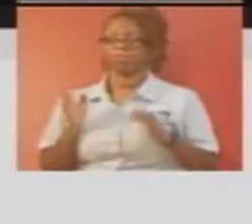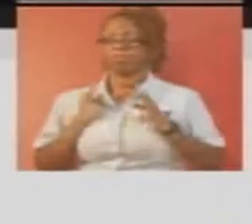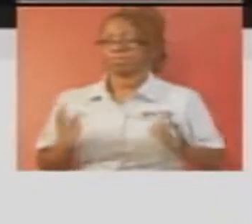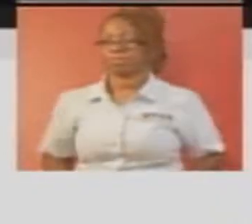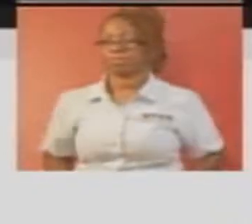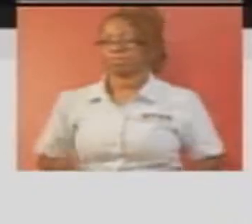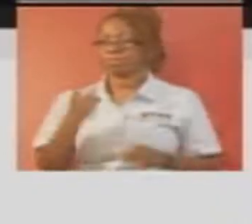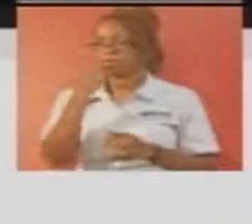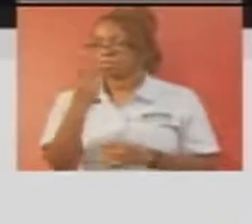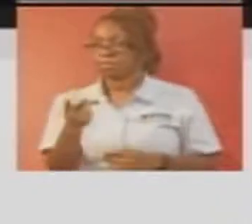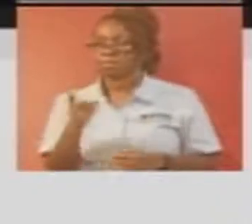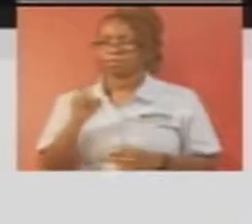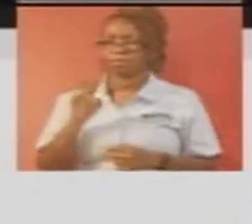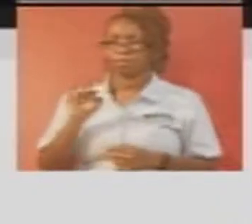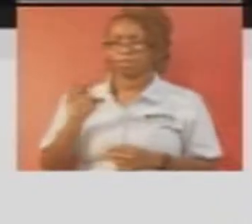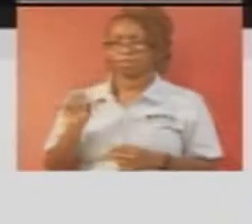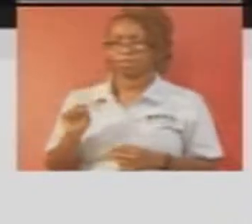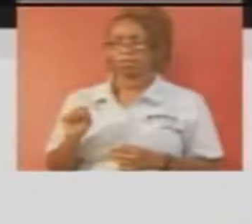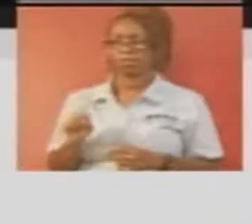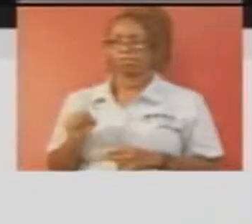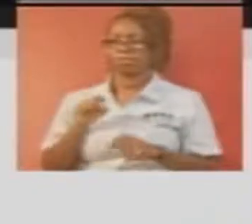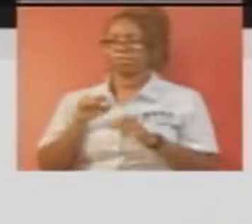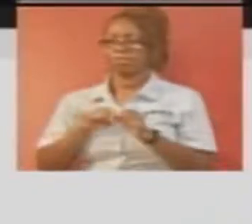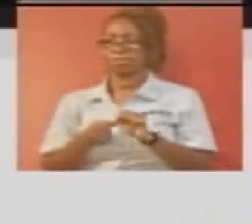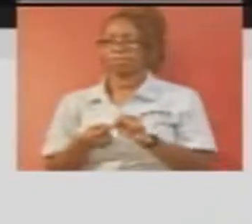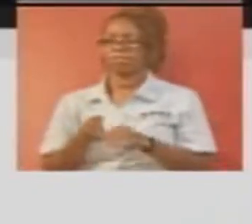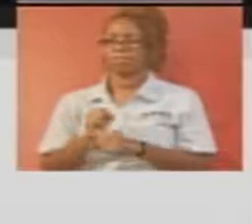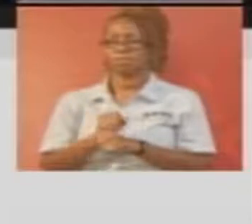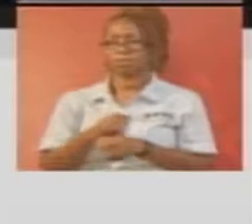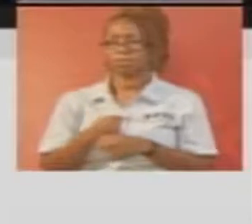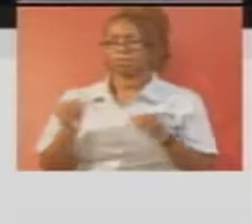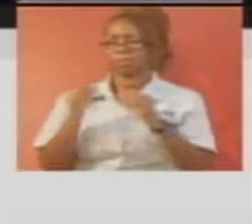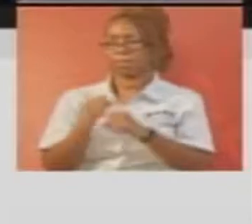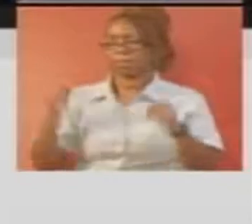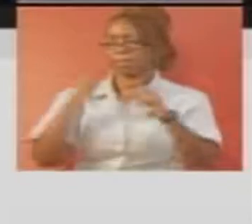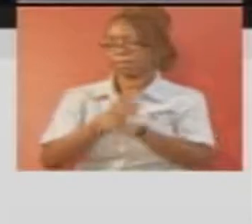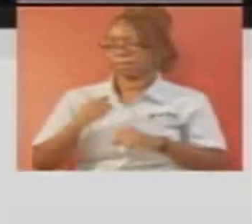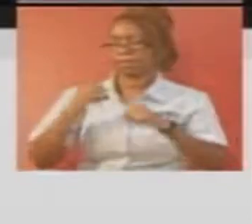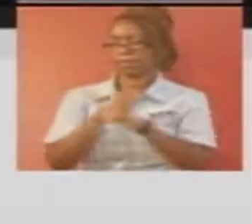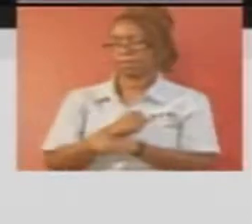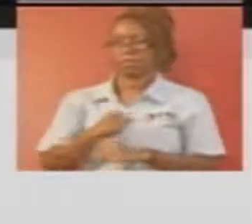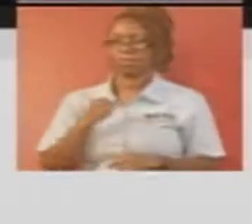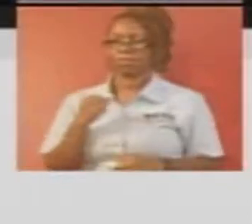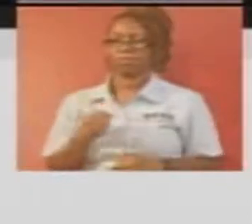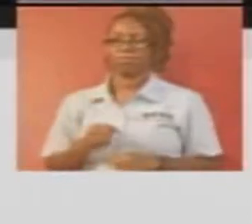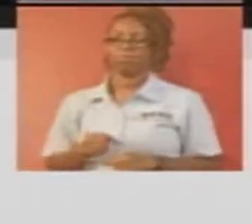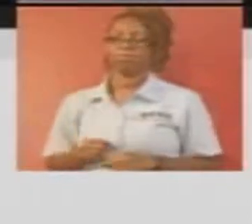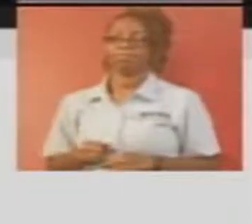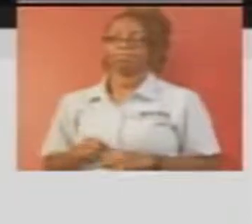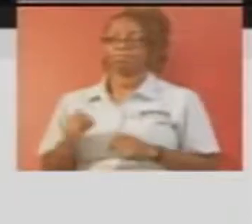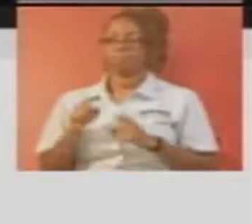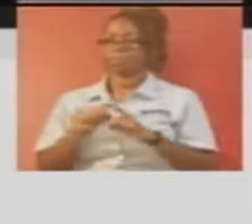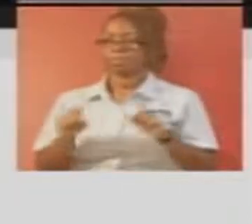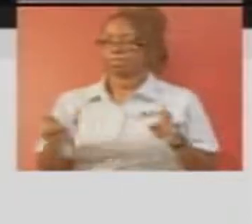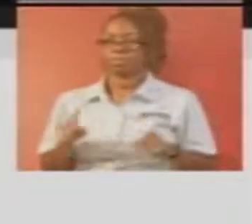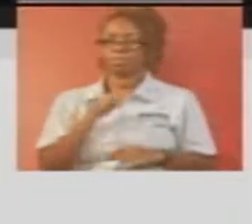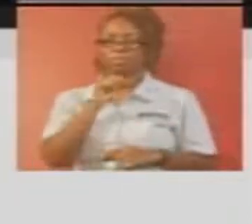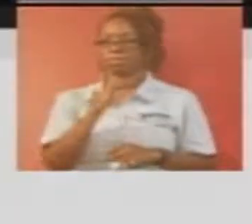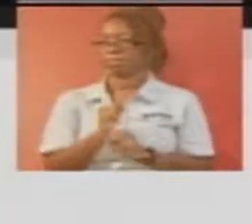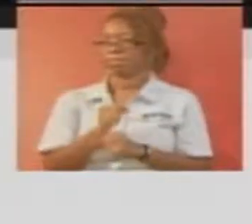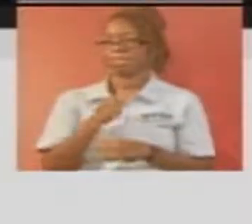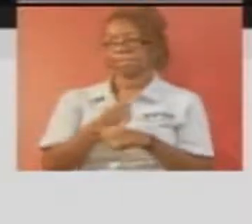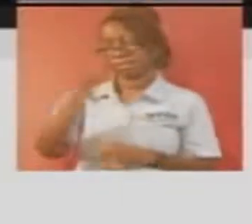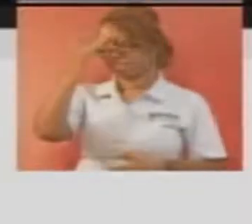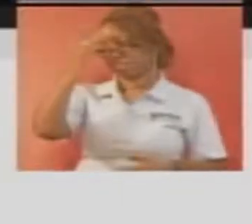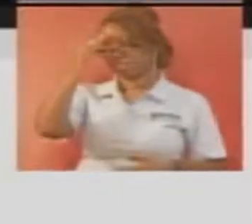first strategy, how is it possible to get a whole virus that looks like a disease-causing target virus but does not cause disease? One